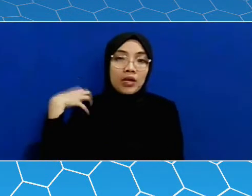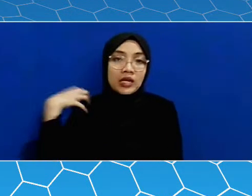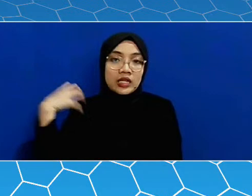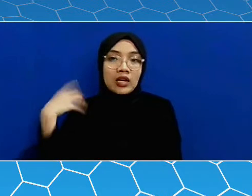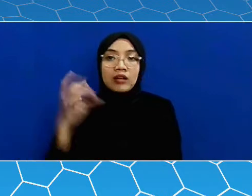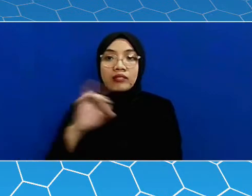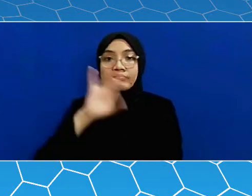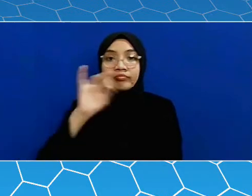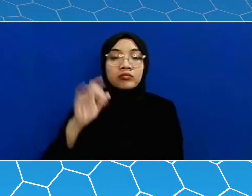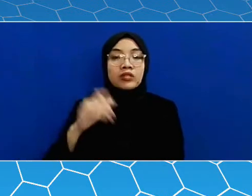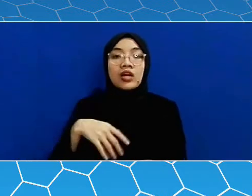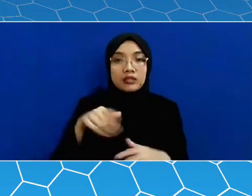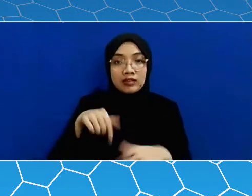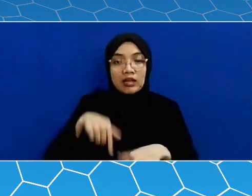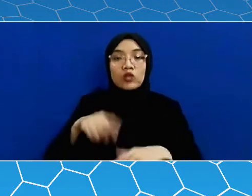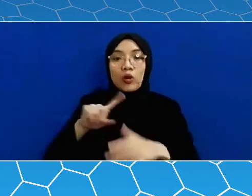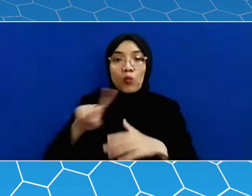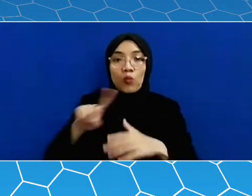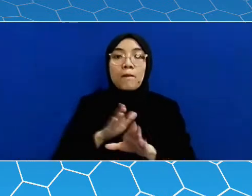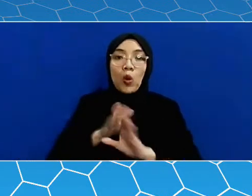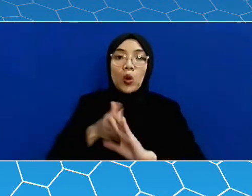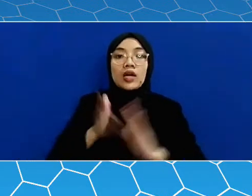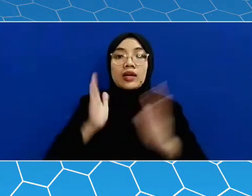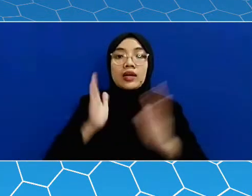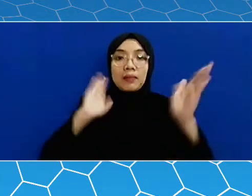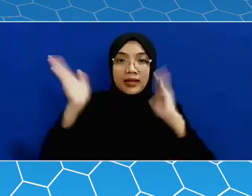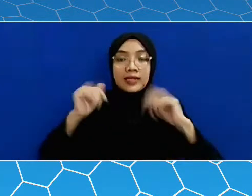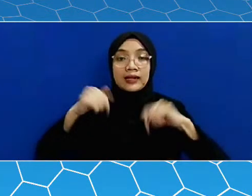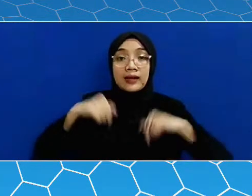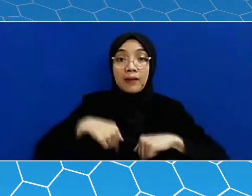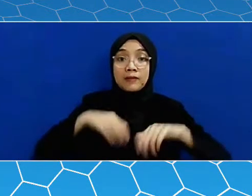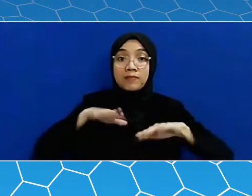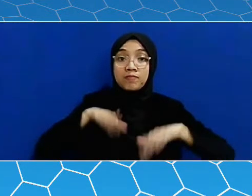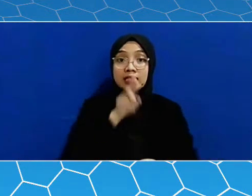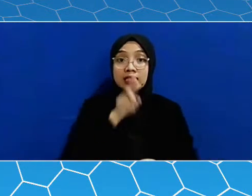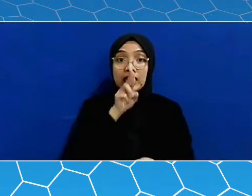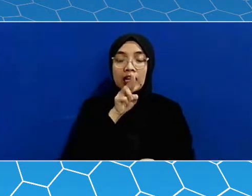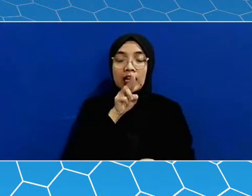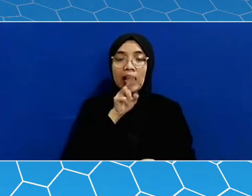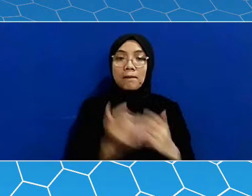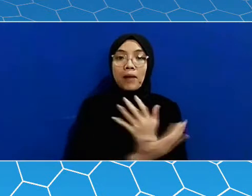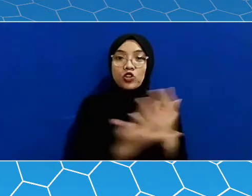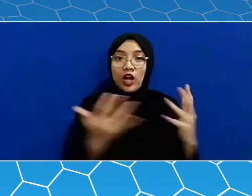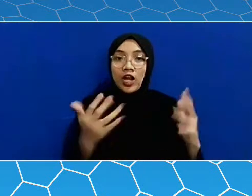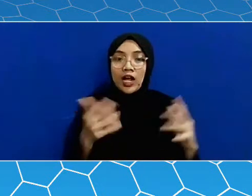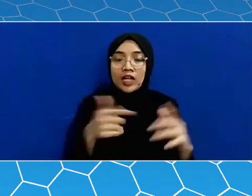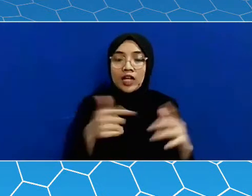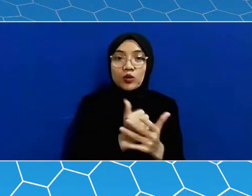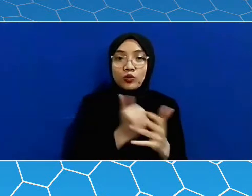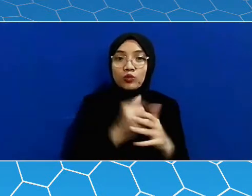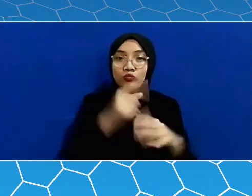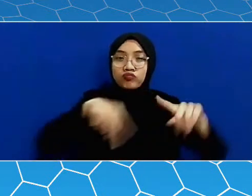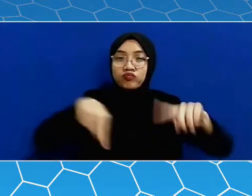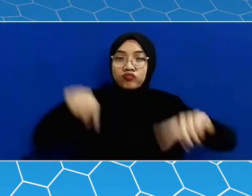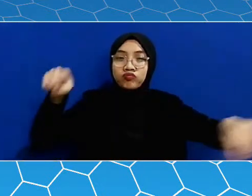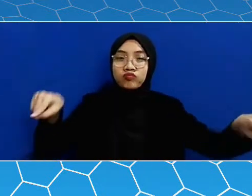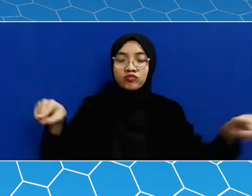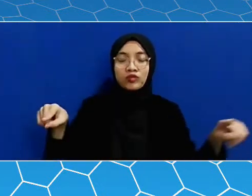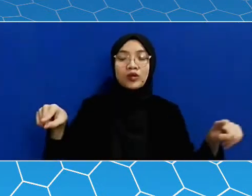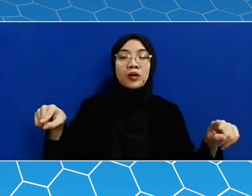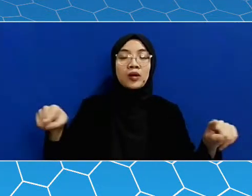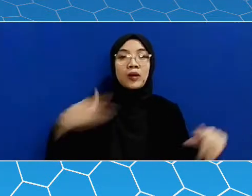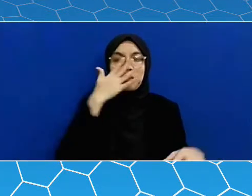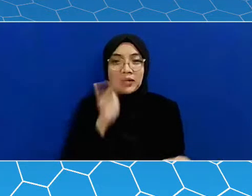within the UK, we have a highly diverse population. Our platforms run across places like Northwest London, where there's